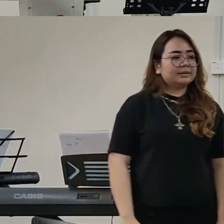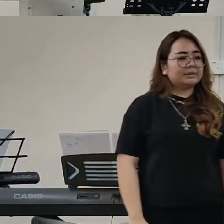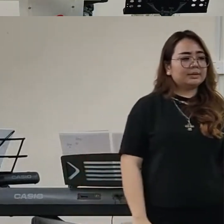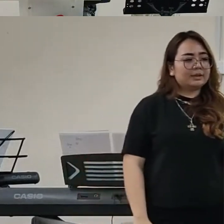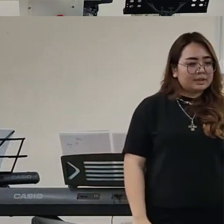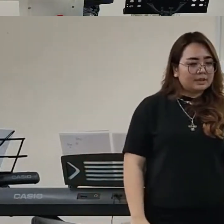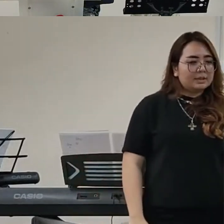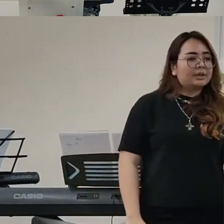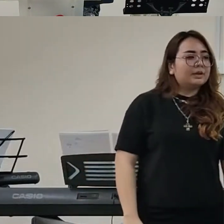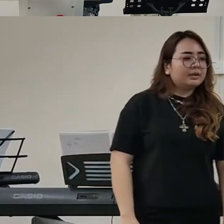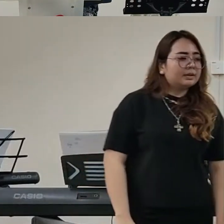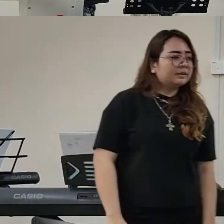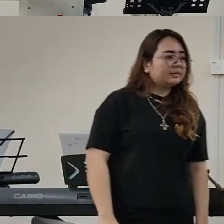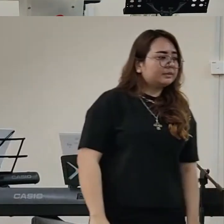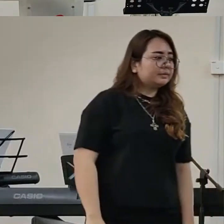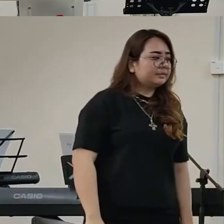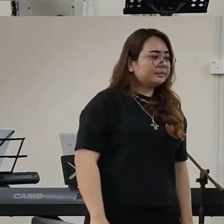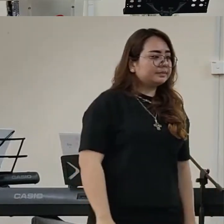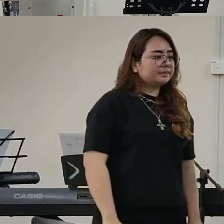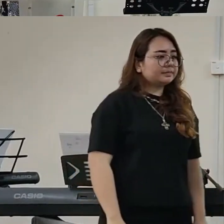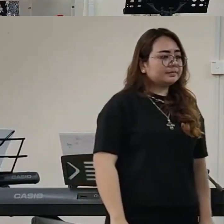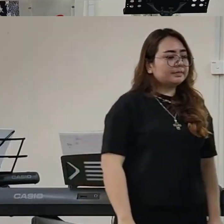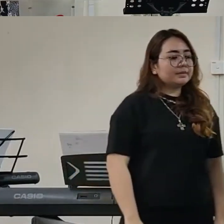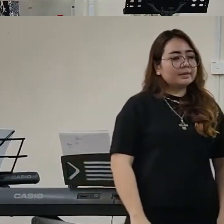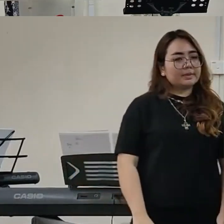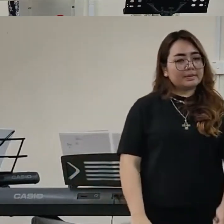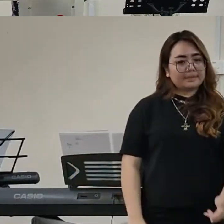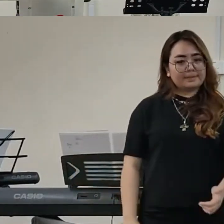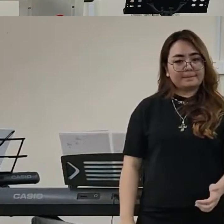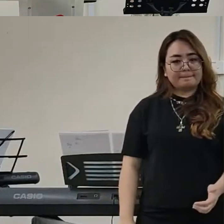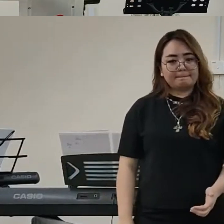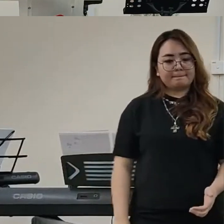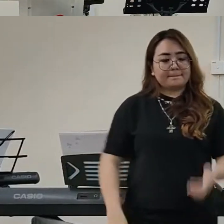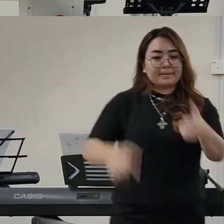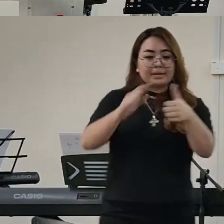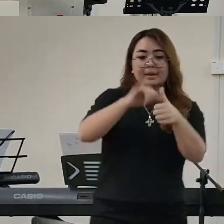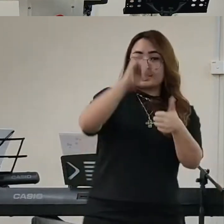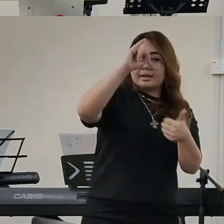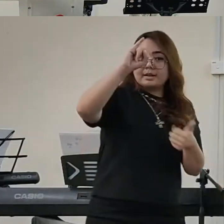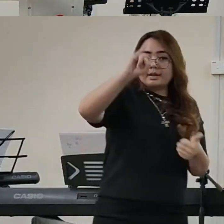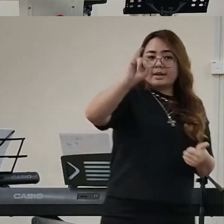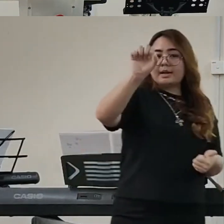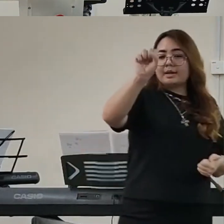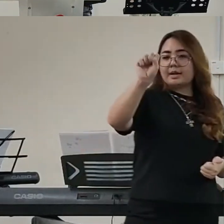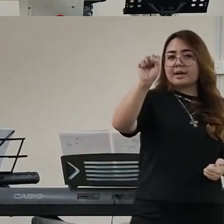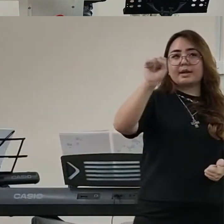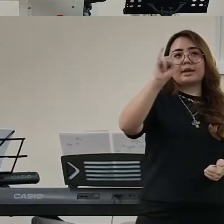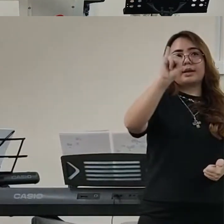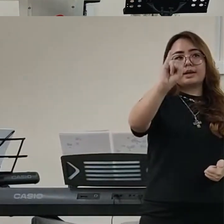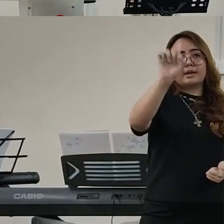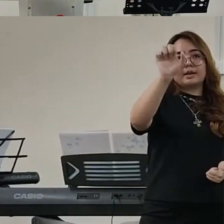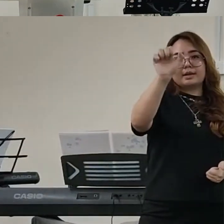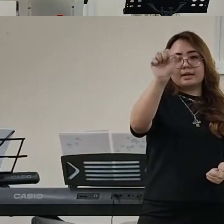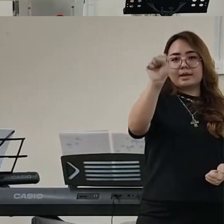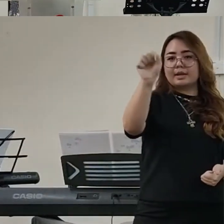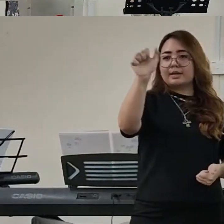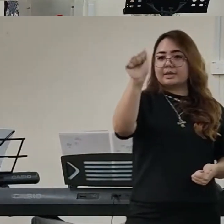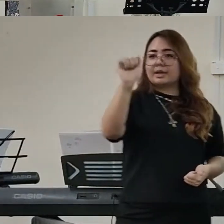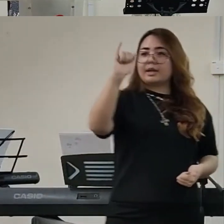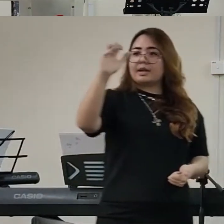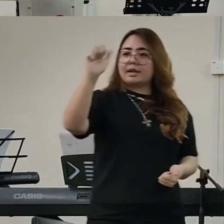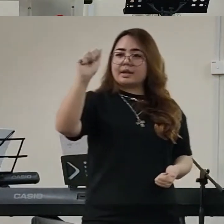books first? Okay, so after Songs of Solomon, we have Isaiah, Jeremiah, not Jeremy.